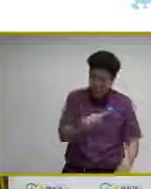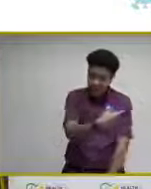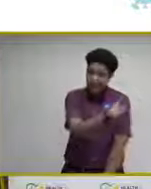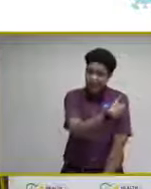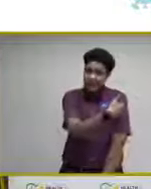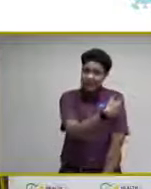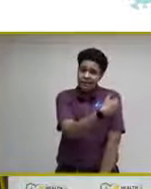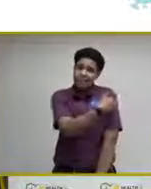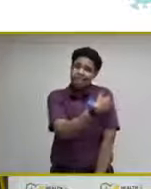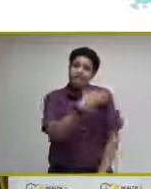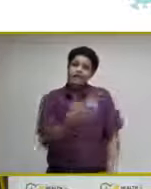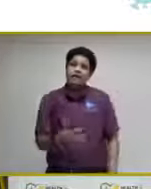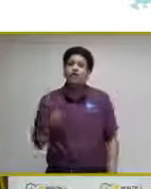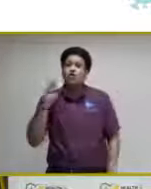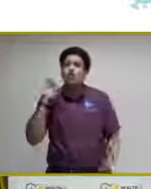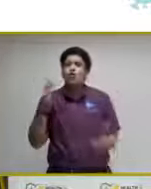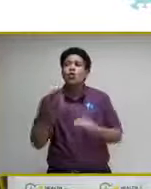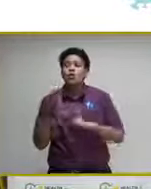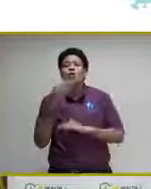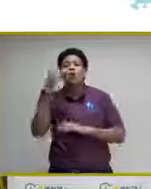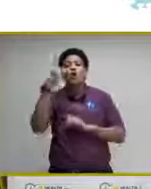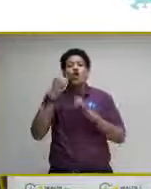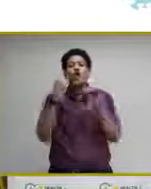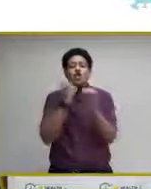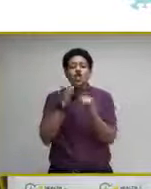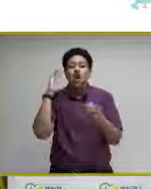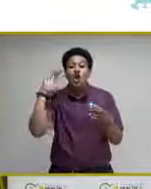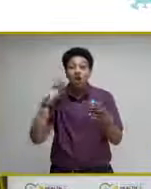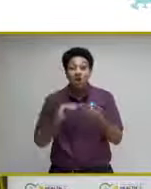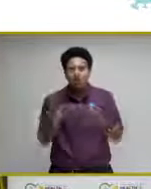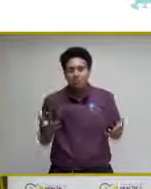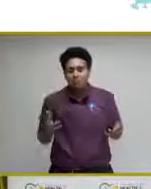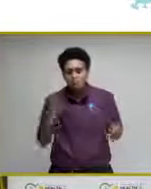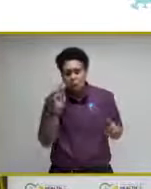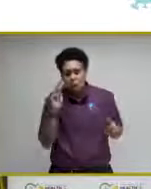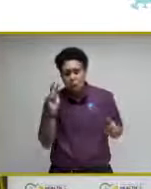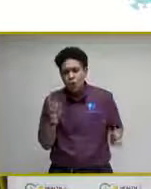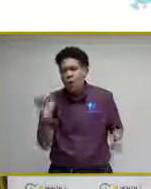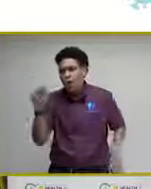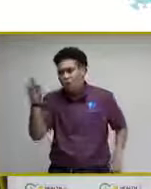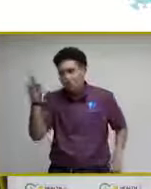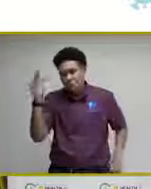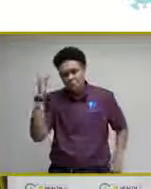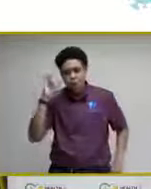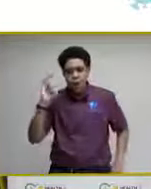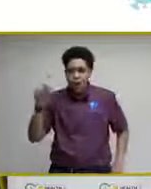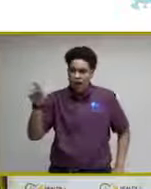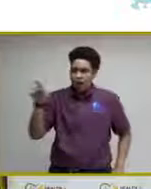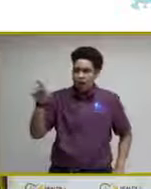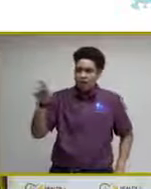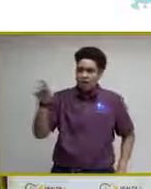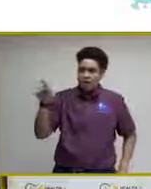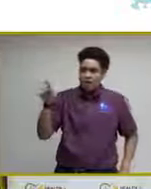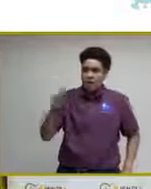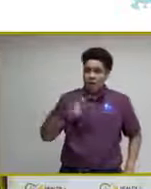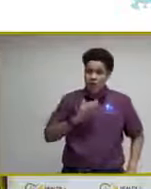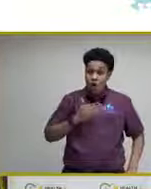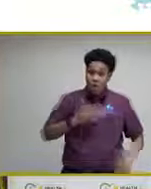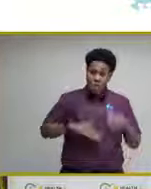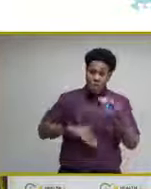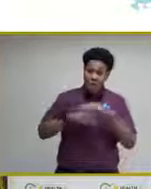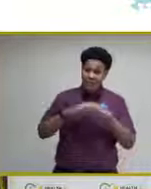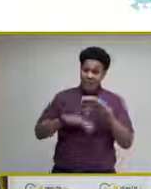vaccination over the 12 months to look like this, where our